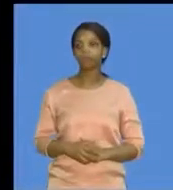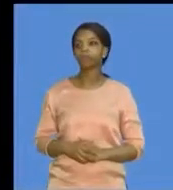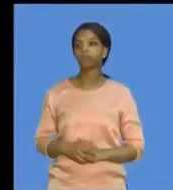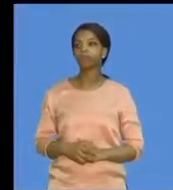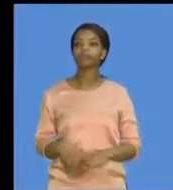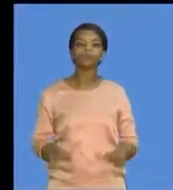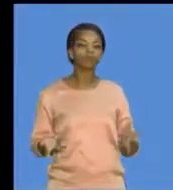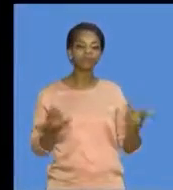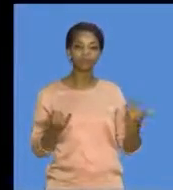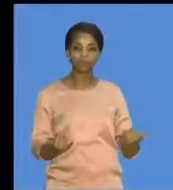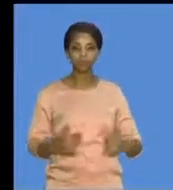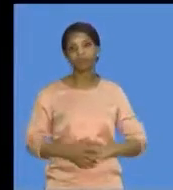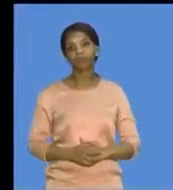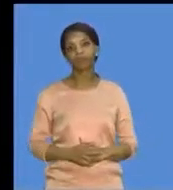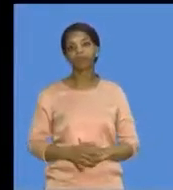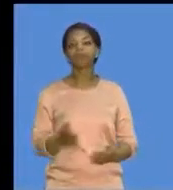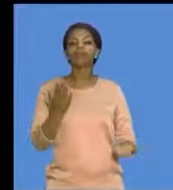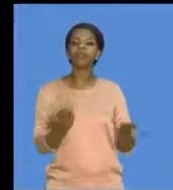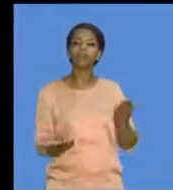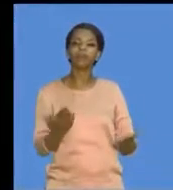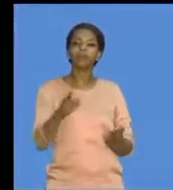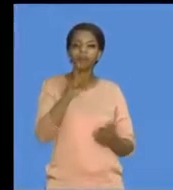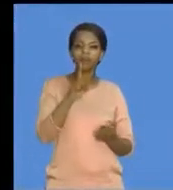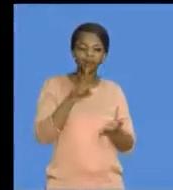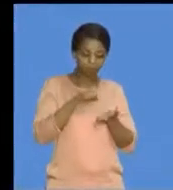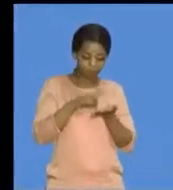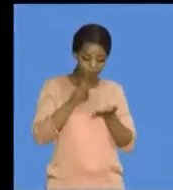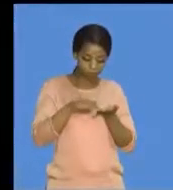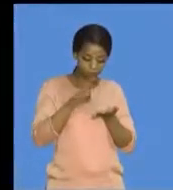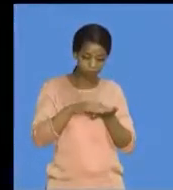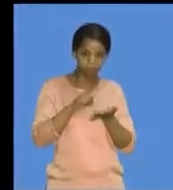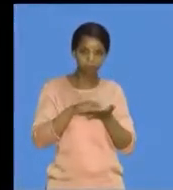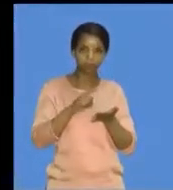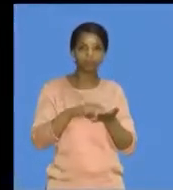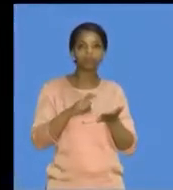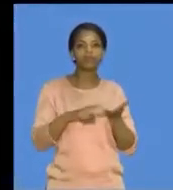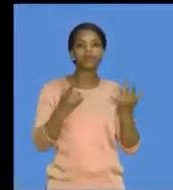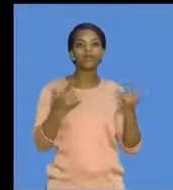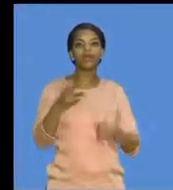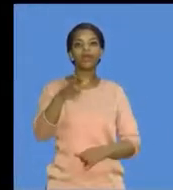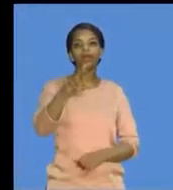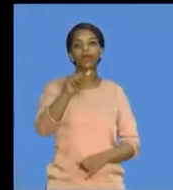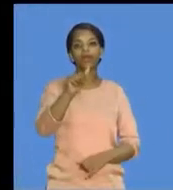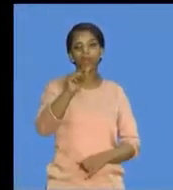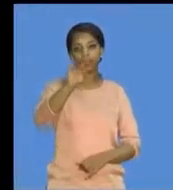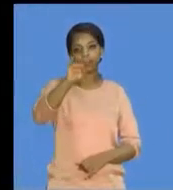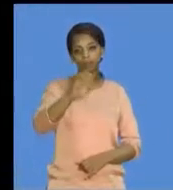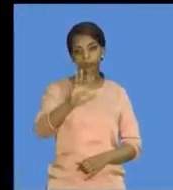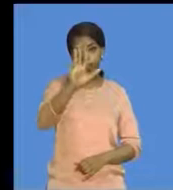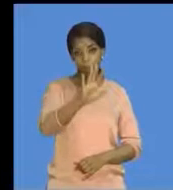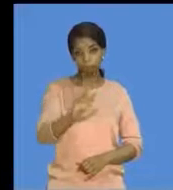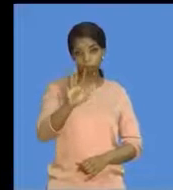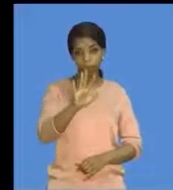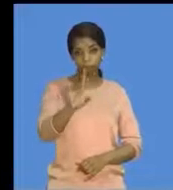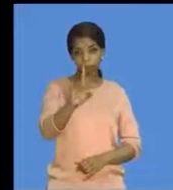if we were to calculate the rate of compound growth now that we're dealing with. So in week one, remember our first table, we